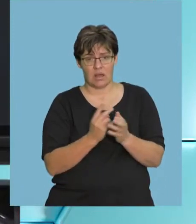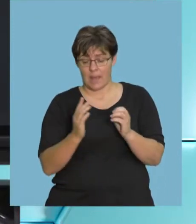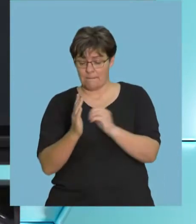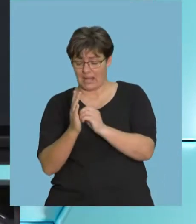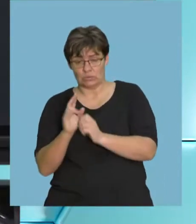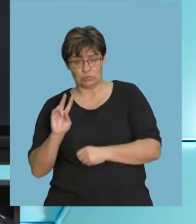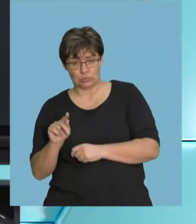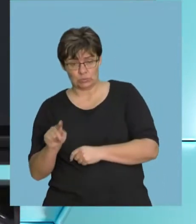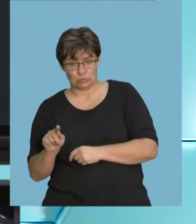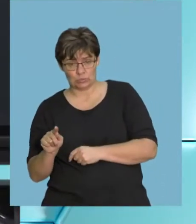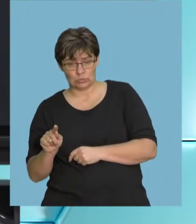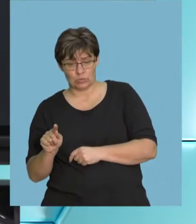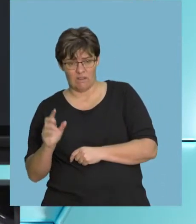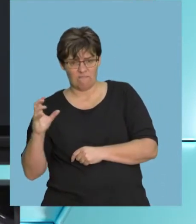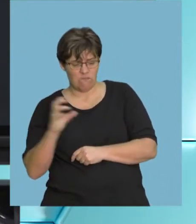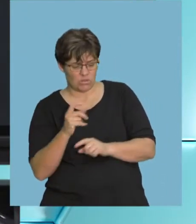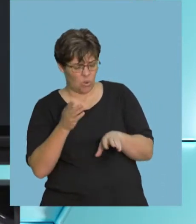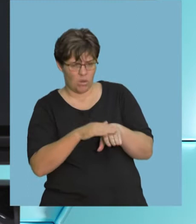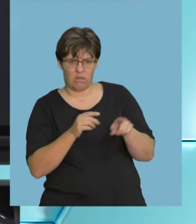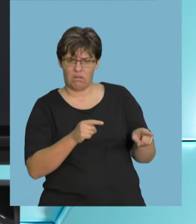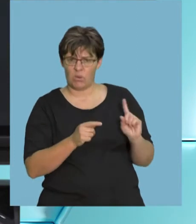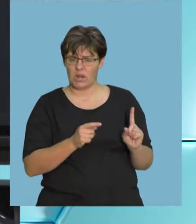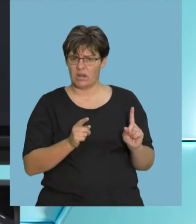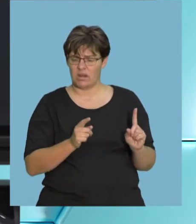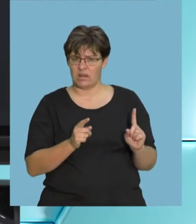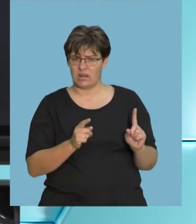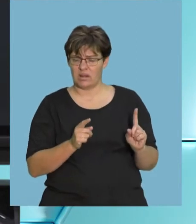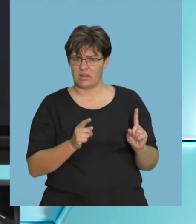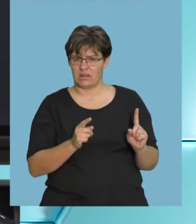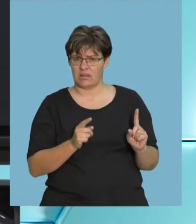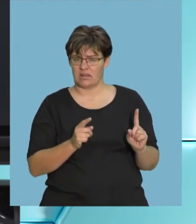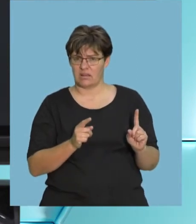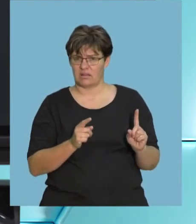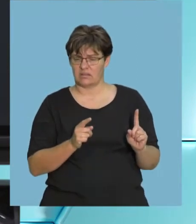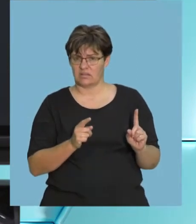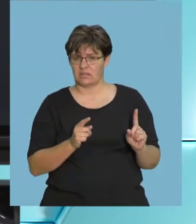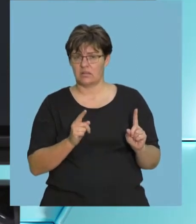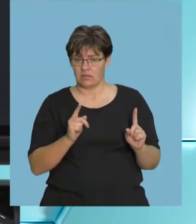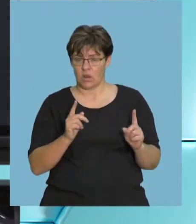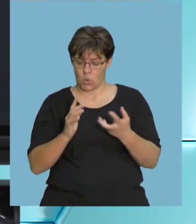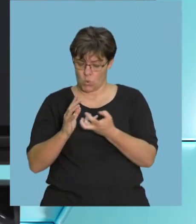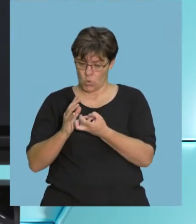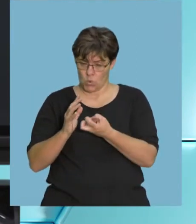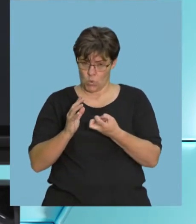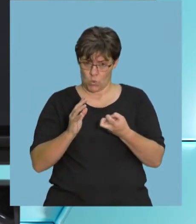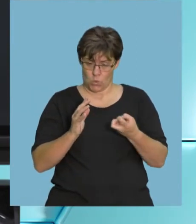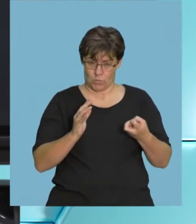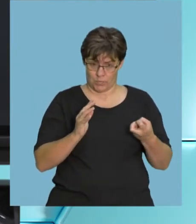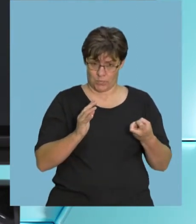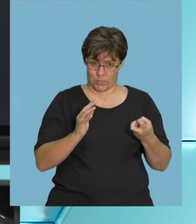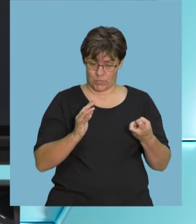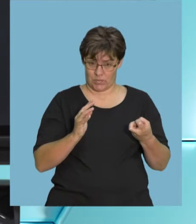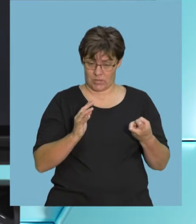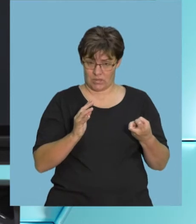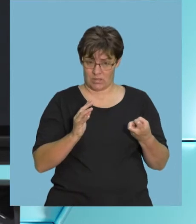about the force exerted by magnet 2 on magnet 1. Okay, magnet 1 is attracting magnet